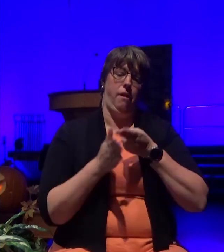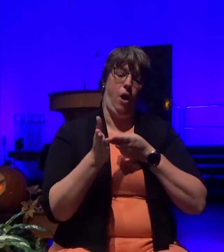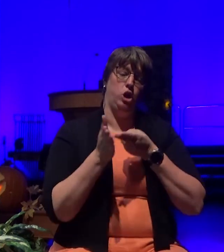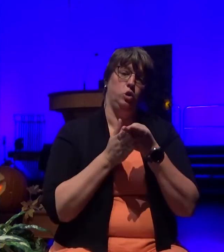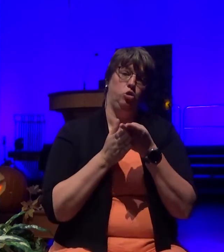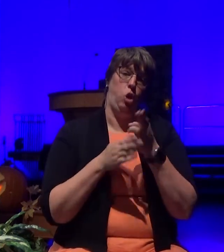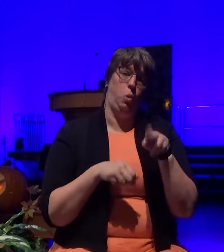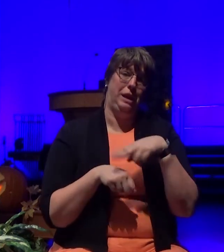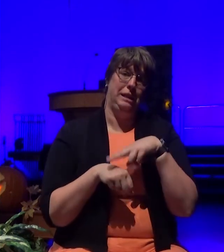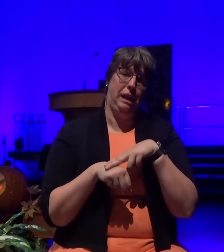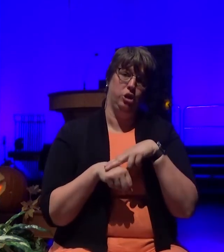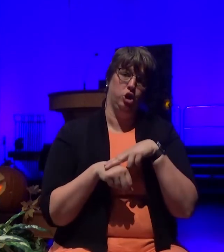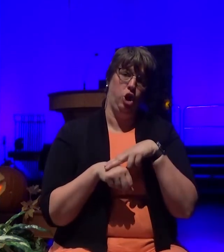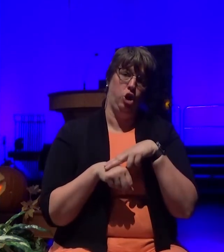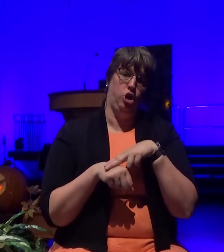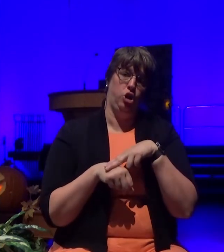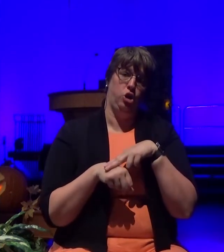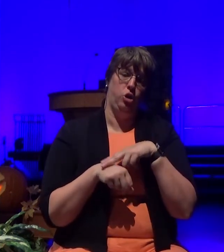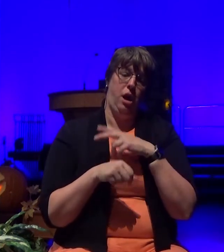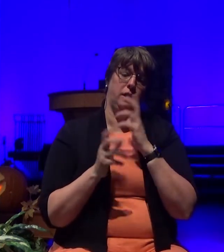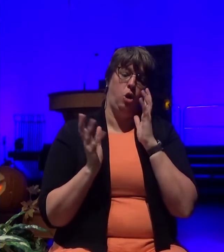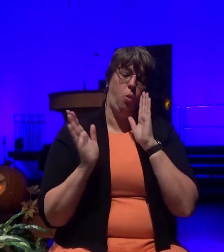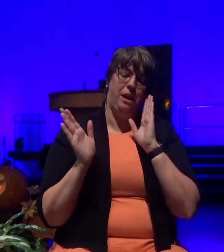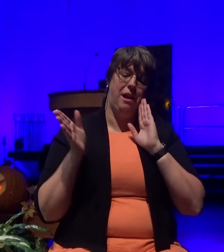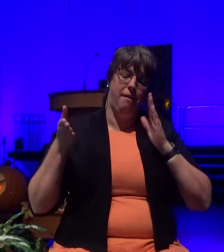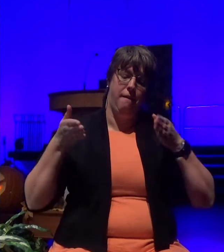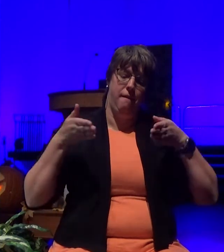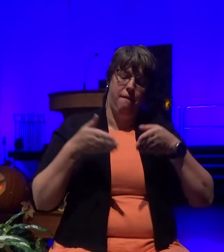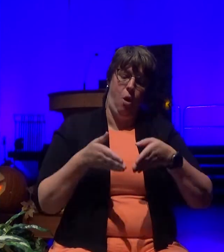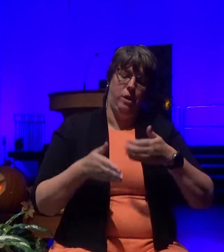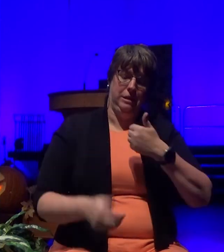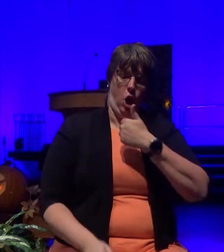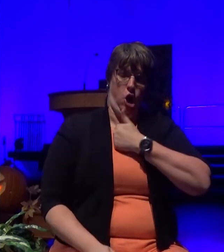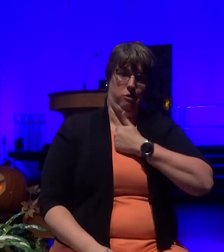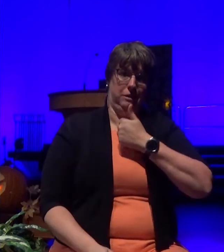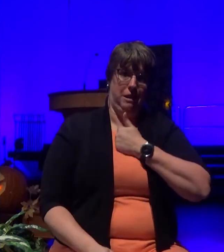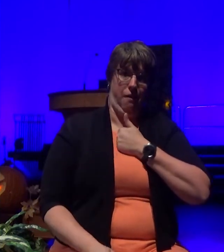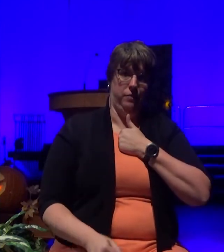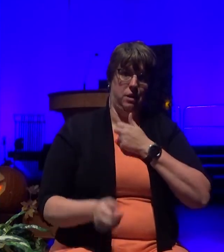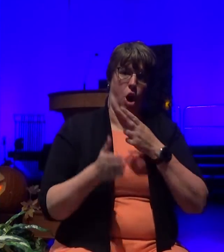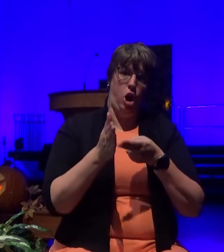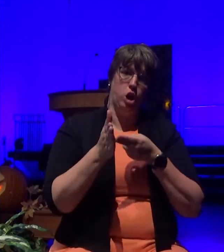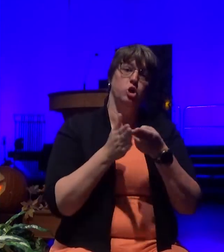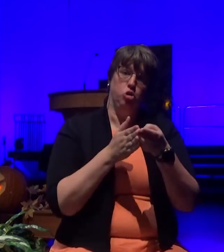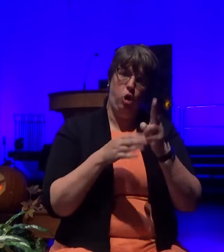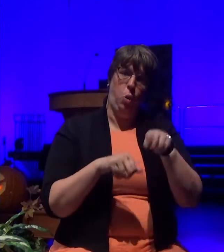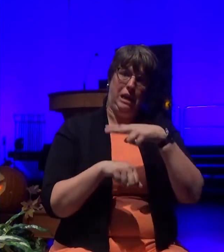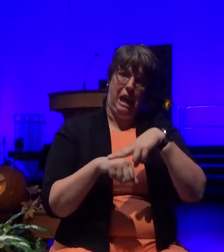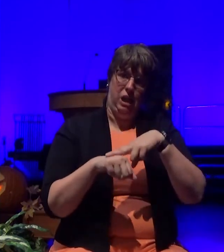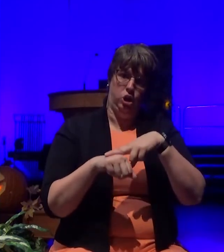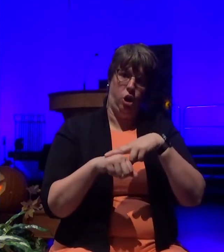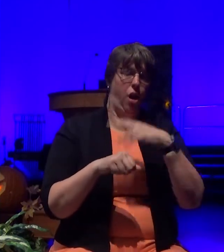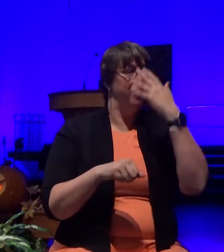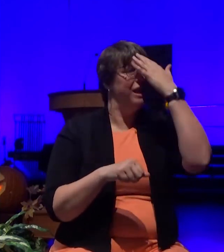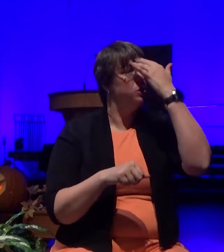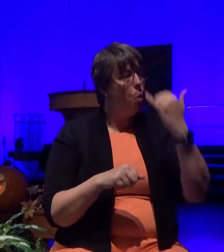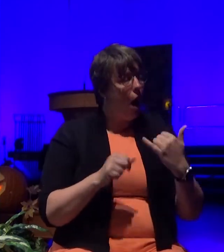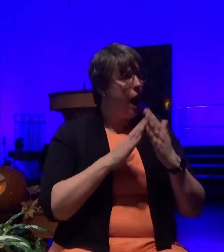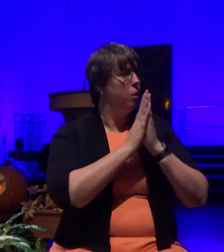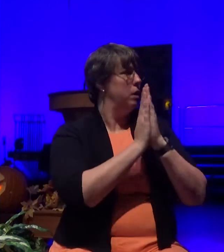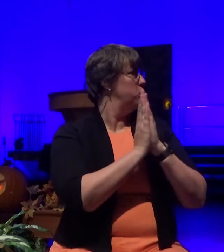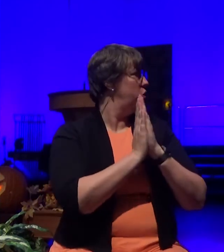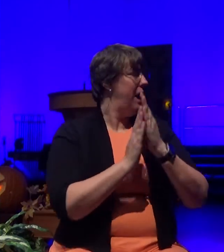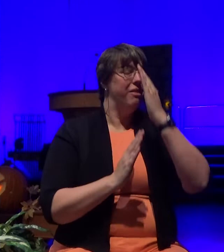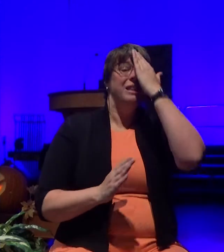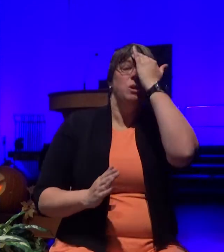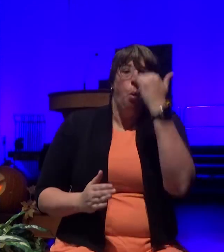to attune ourselves to our true nature. This is why we pray. This is why we meditate. This